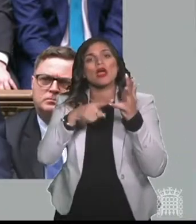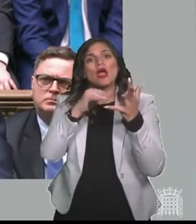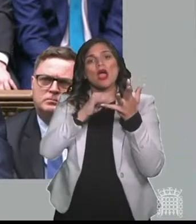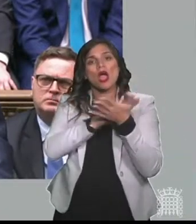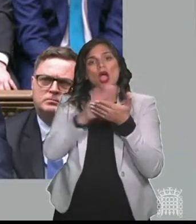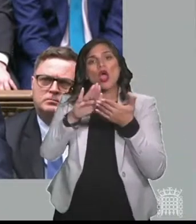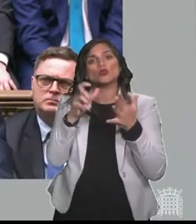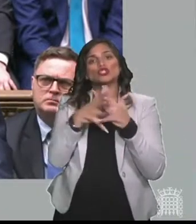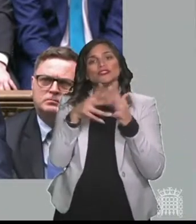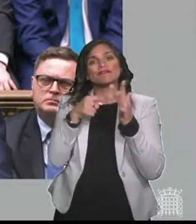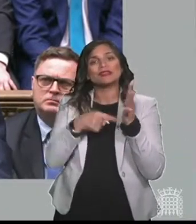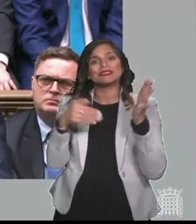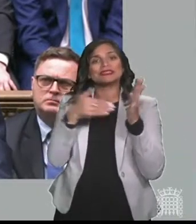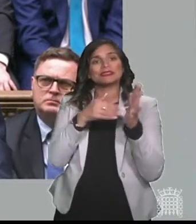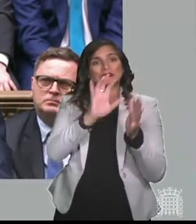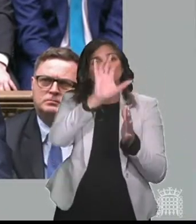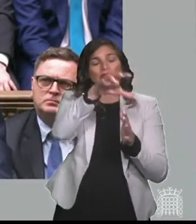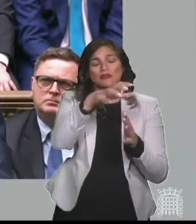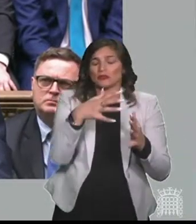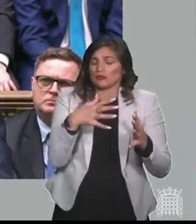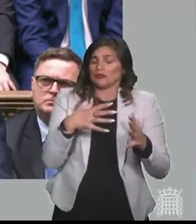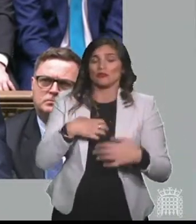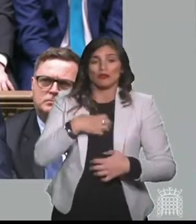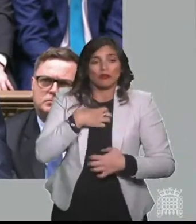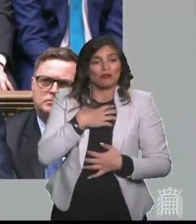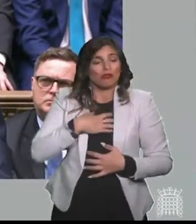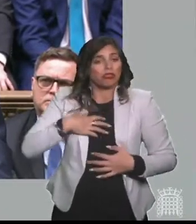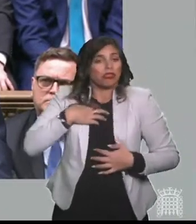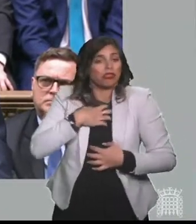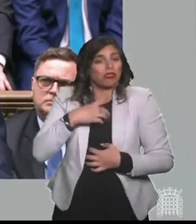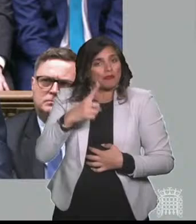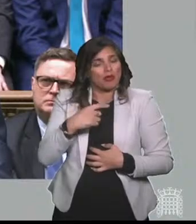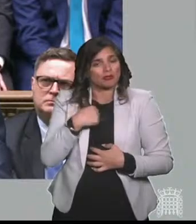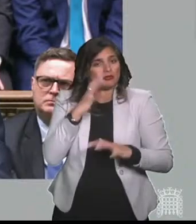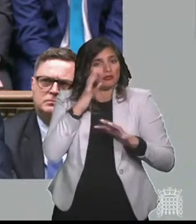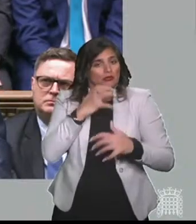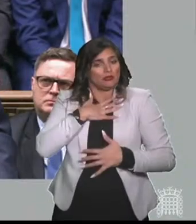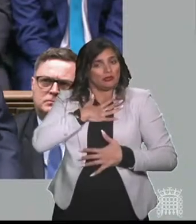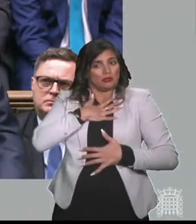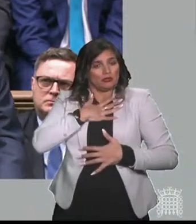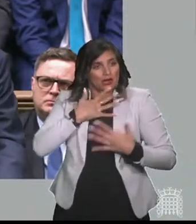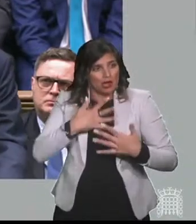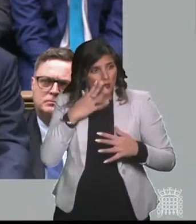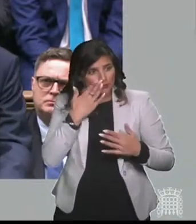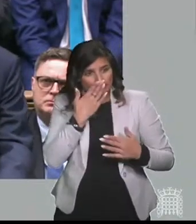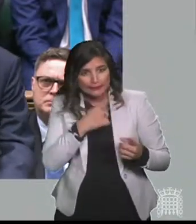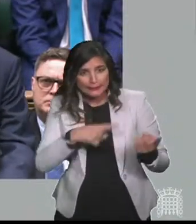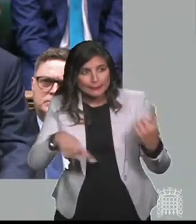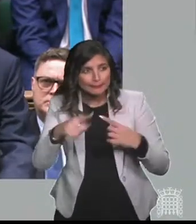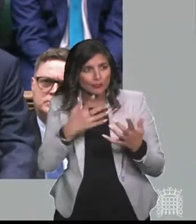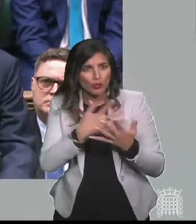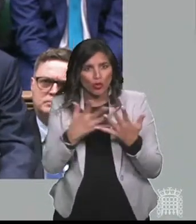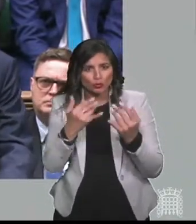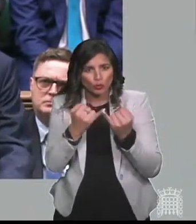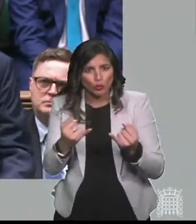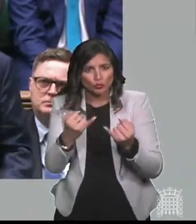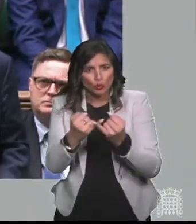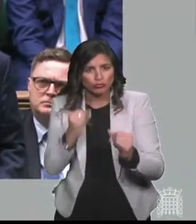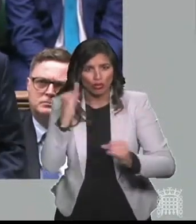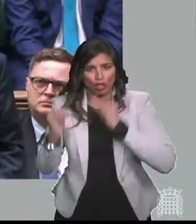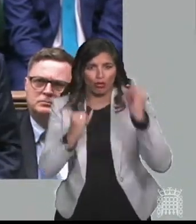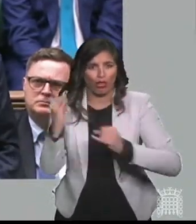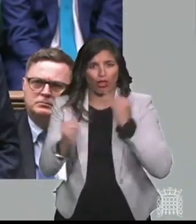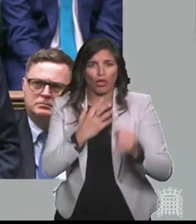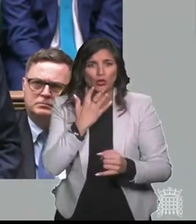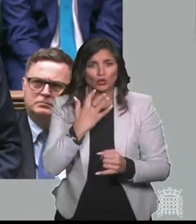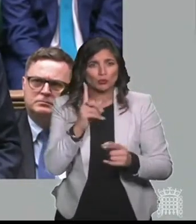But I'm deeply concerned about the rise of anti-Semitism in our country. So I'm announcing up to £7 million over the next